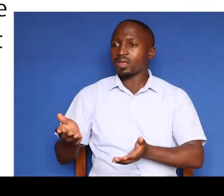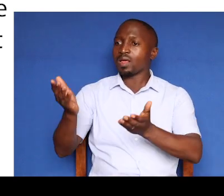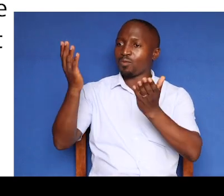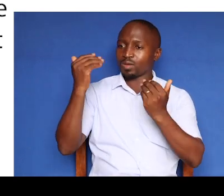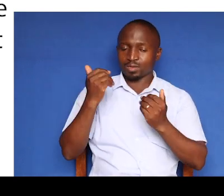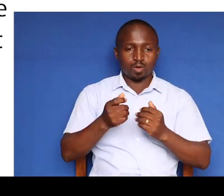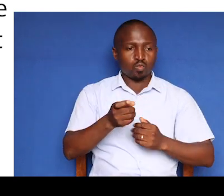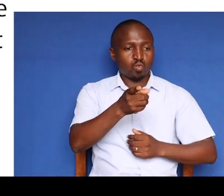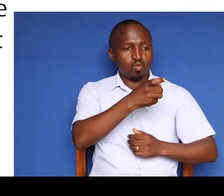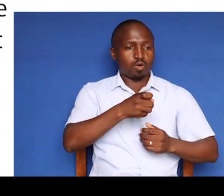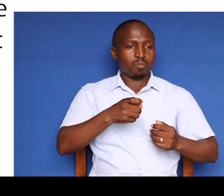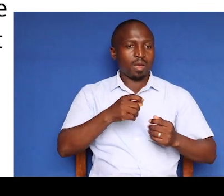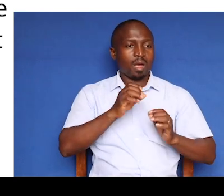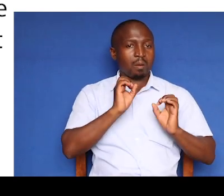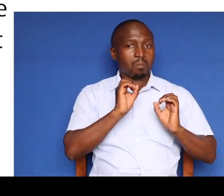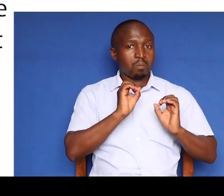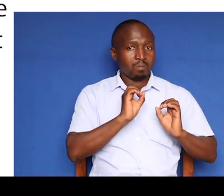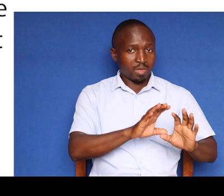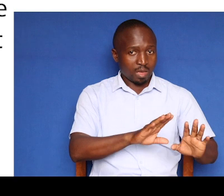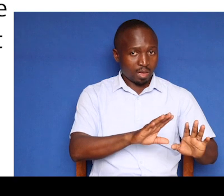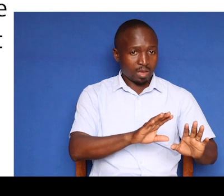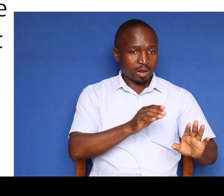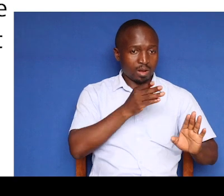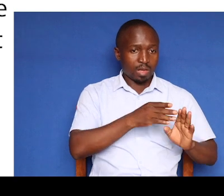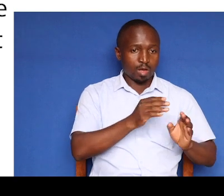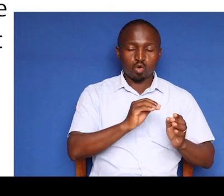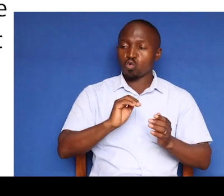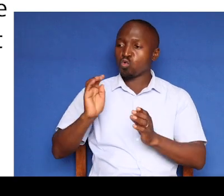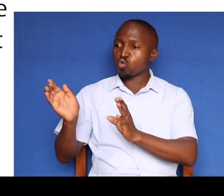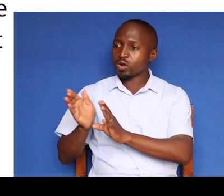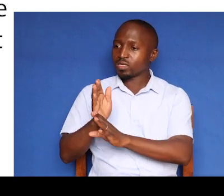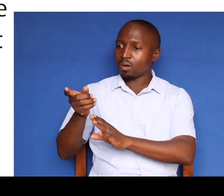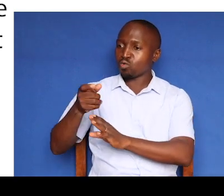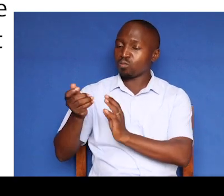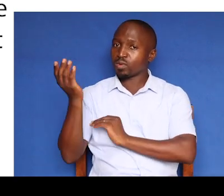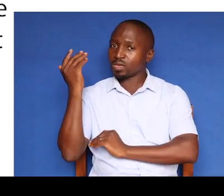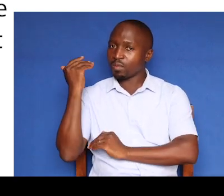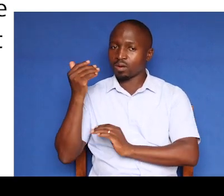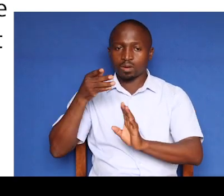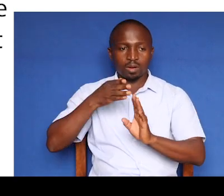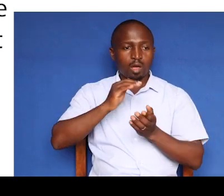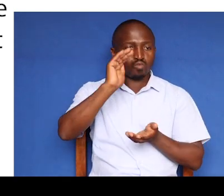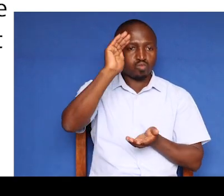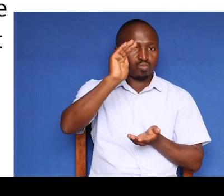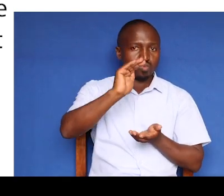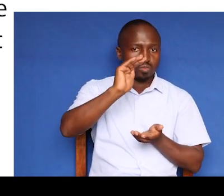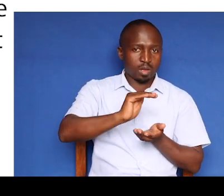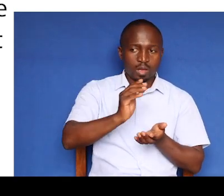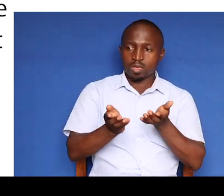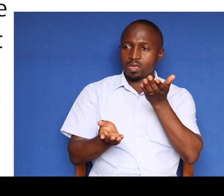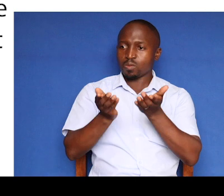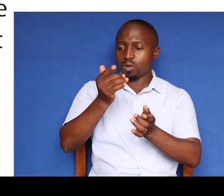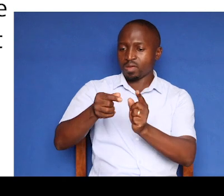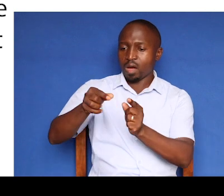rate to pay for previous high interest rate. This helps to minimize amount of accumulated